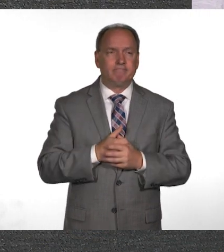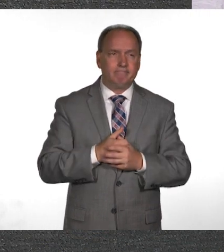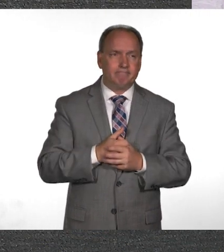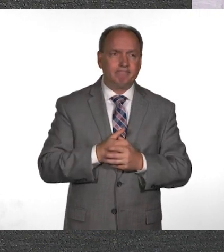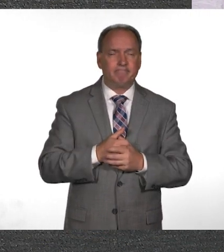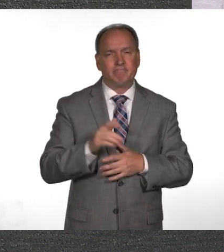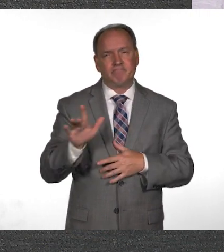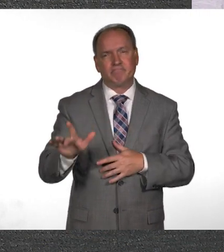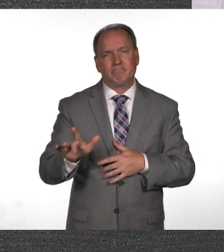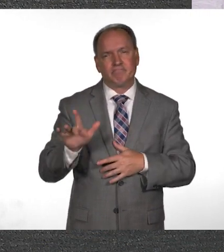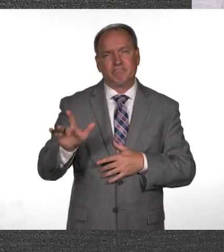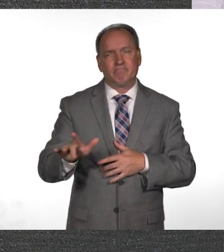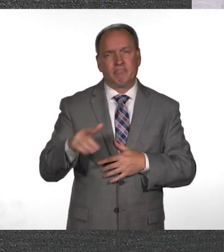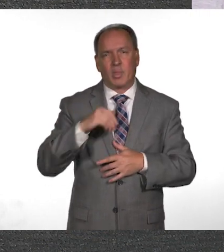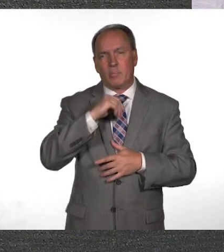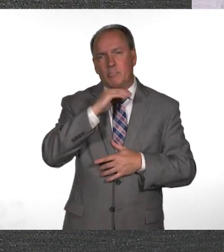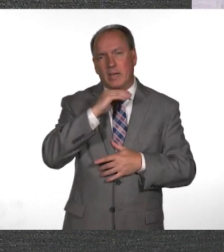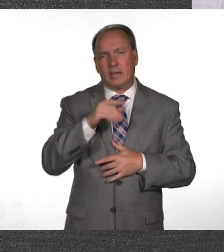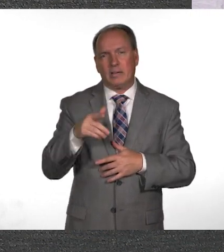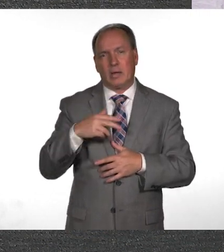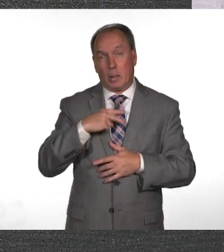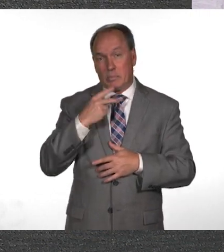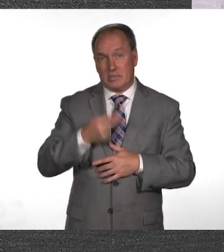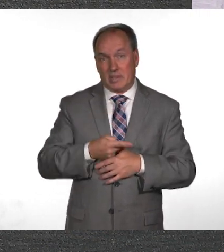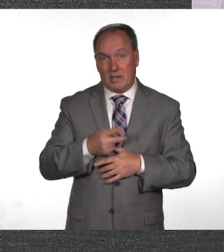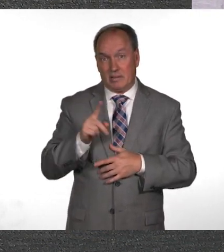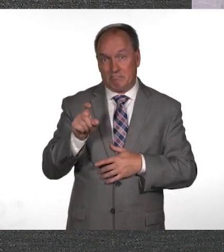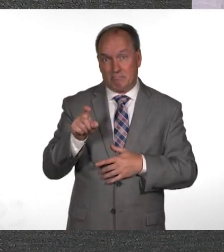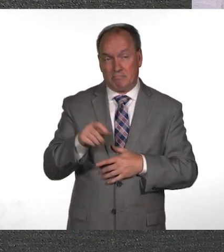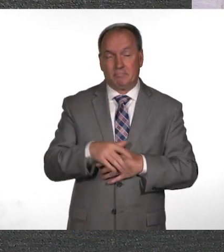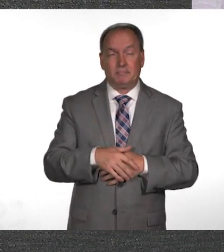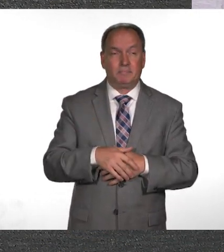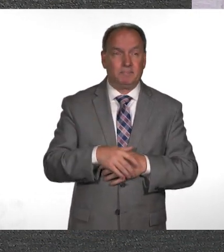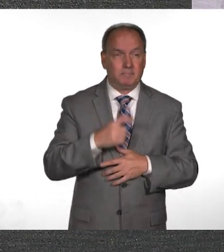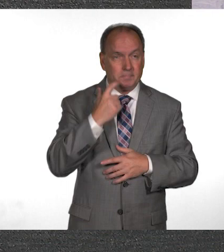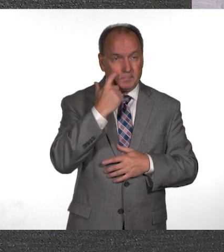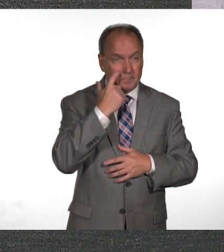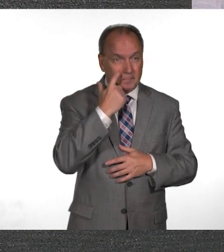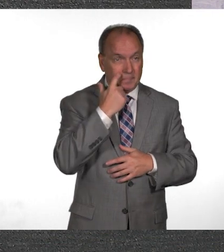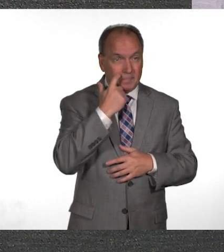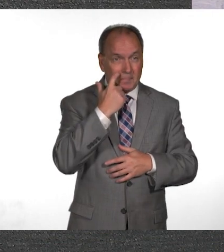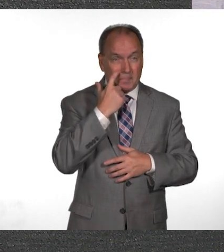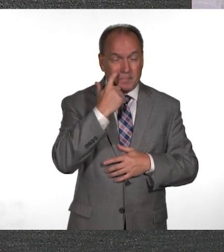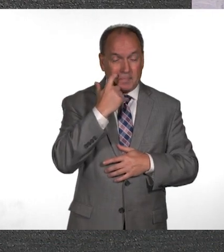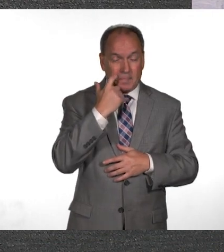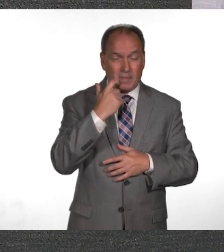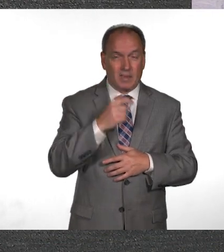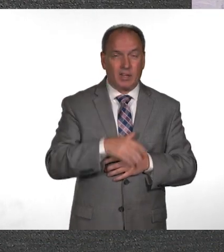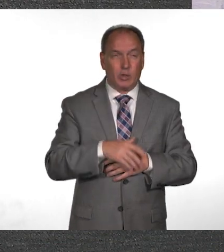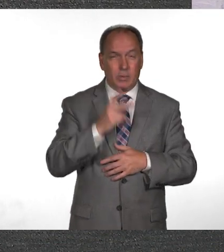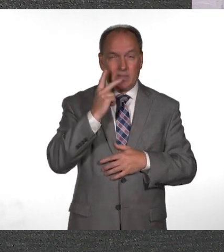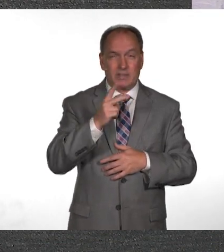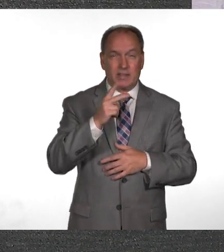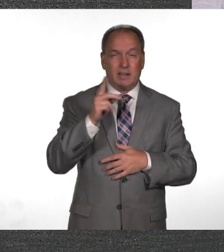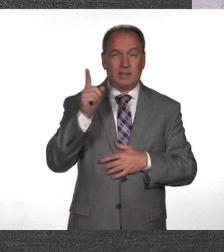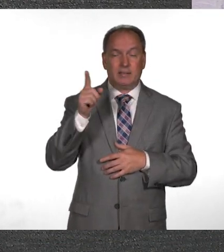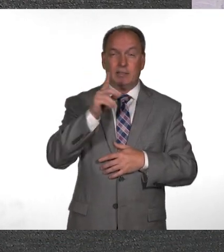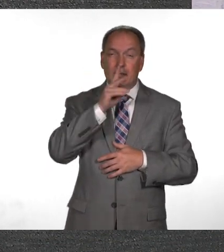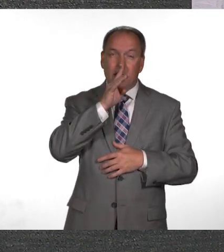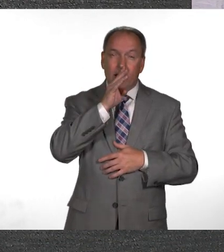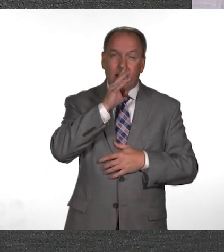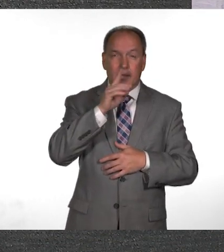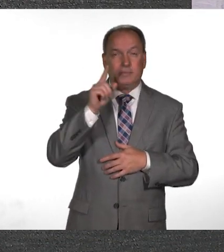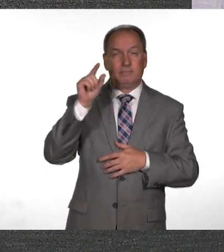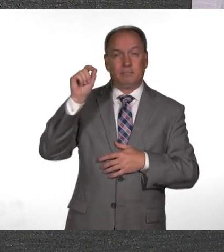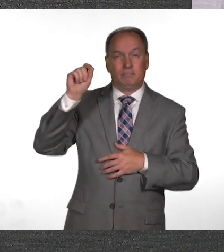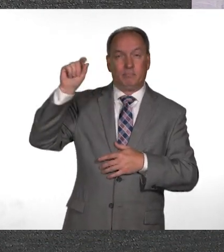Poor Piggy. Looks kind of upset, huh? Oh, you can see there's a speech bubble, and that shows